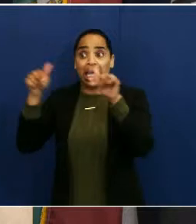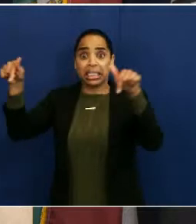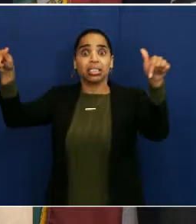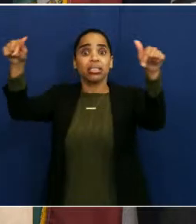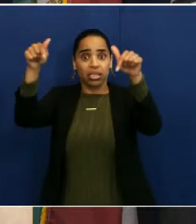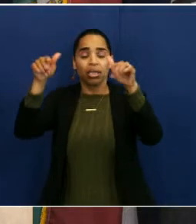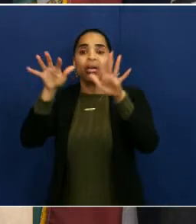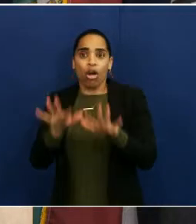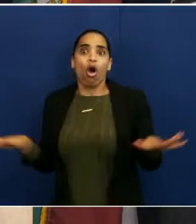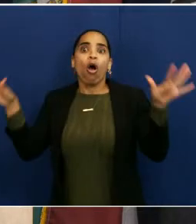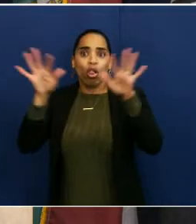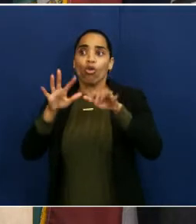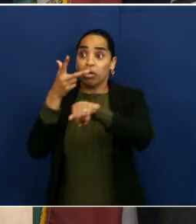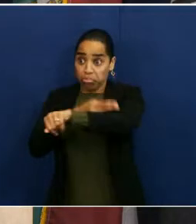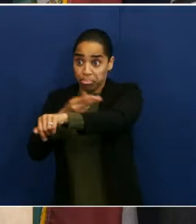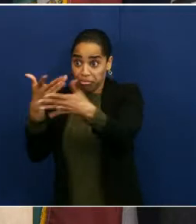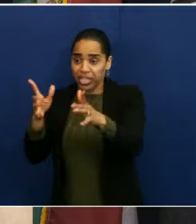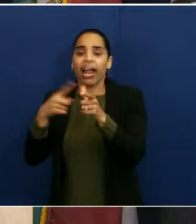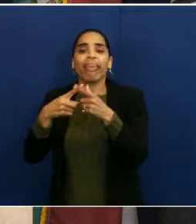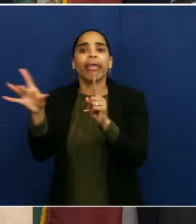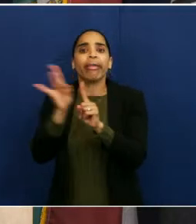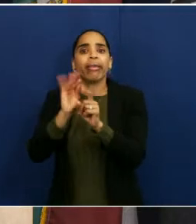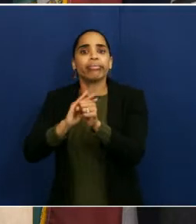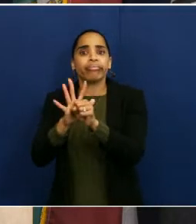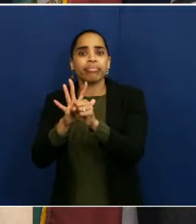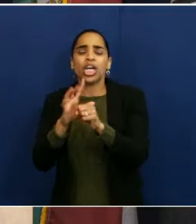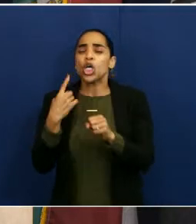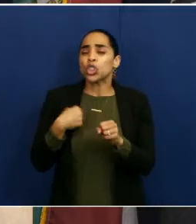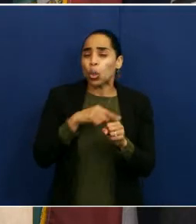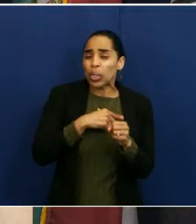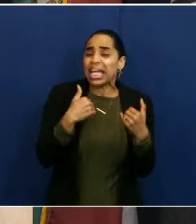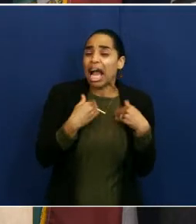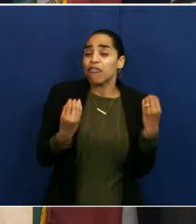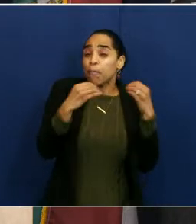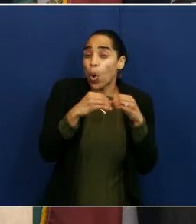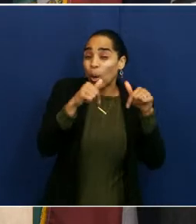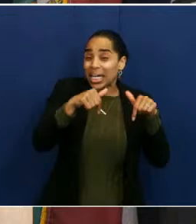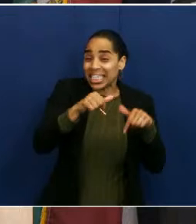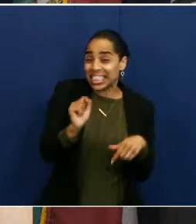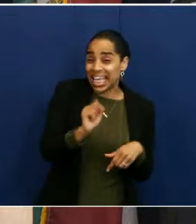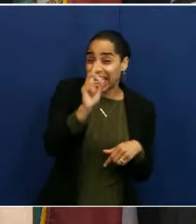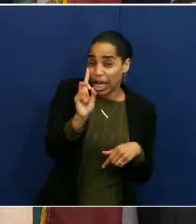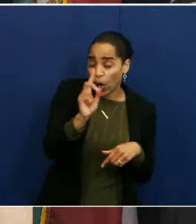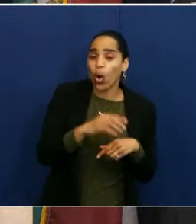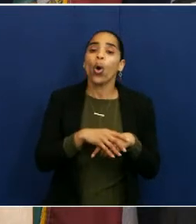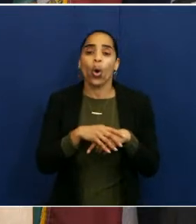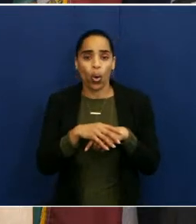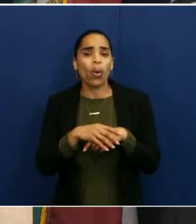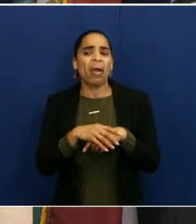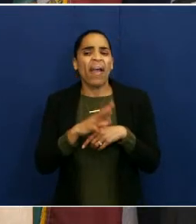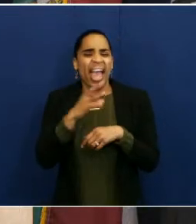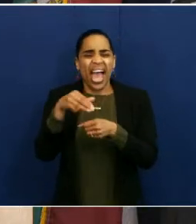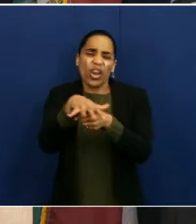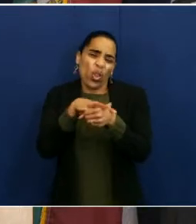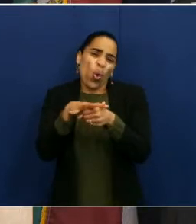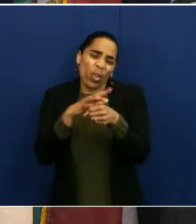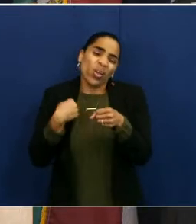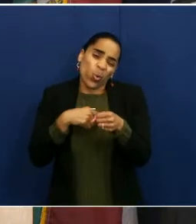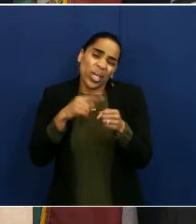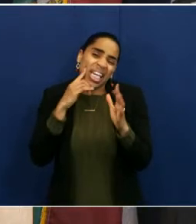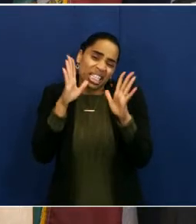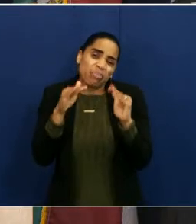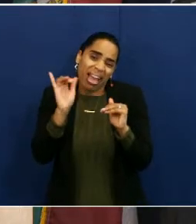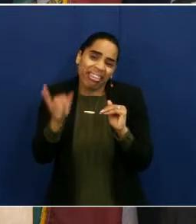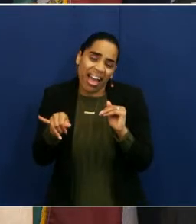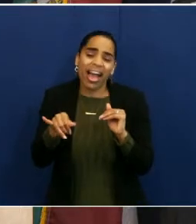where the 0.008% stat comes from. So we're a little bit higher. We actually expect to see higher numbers locally than they report at the